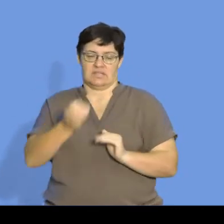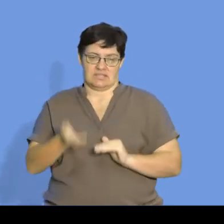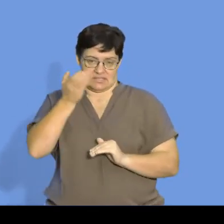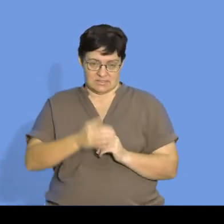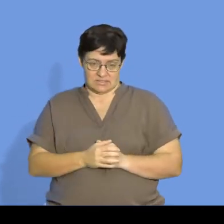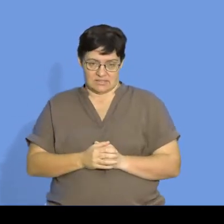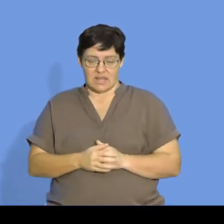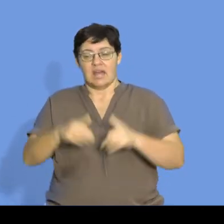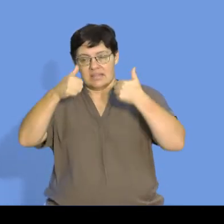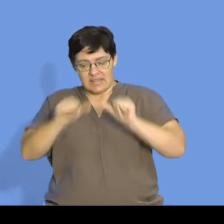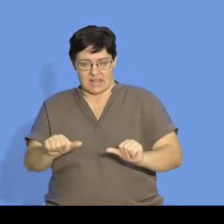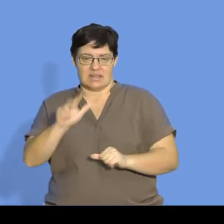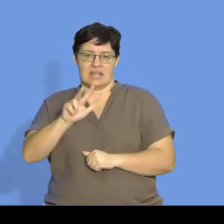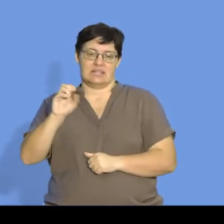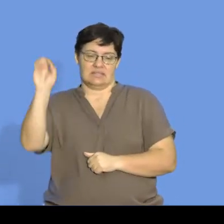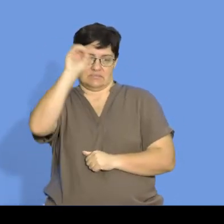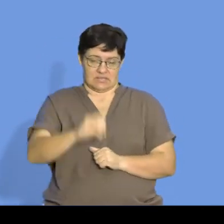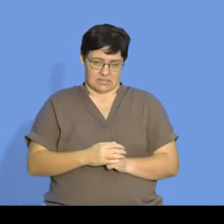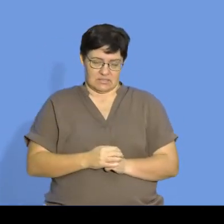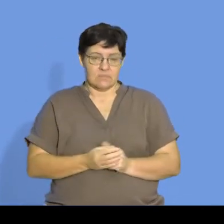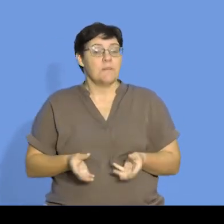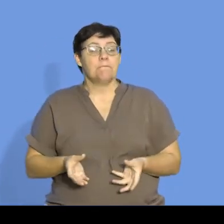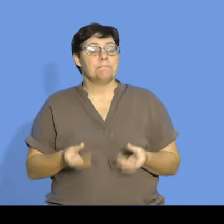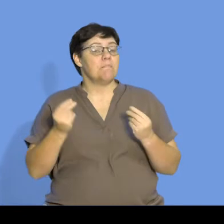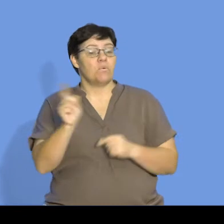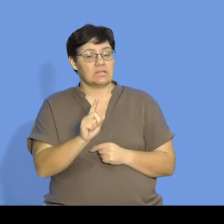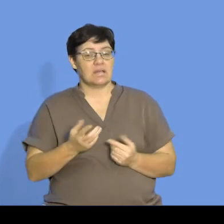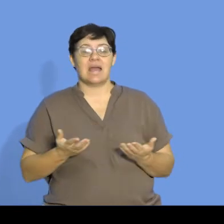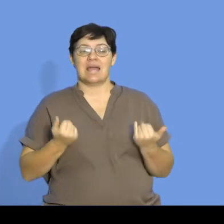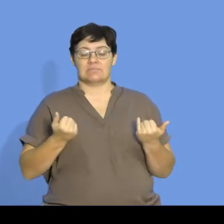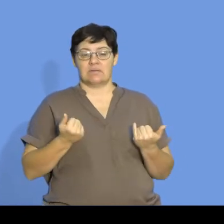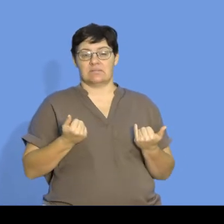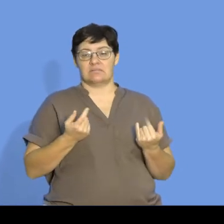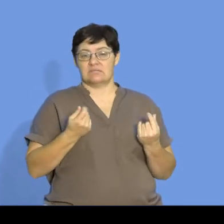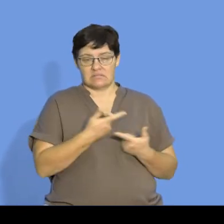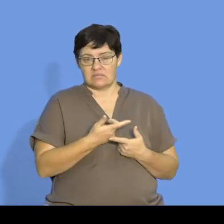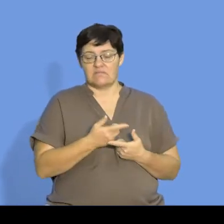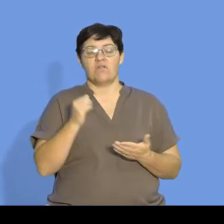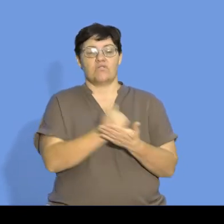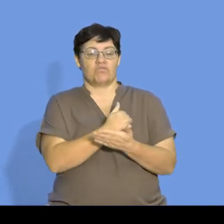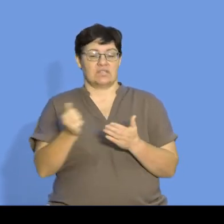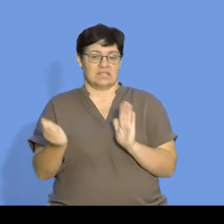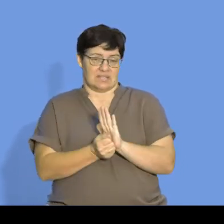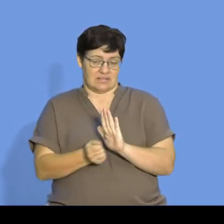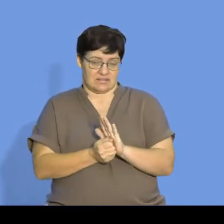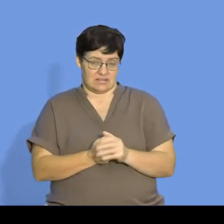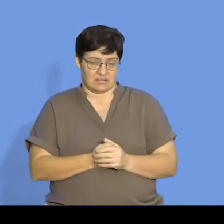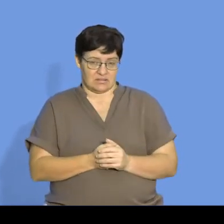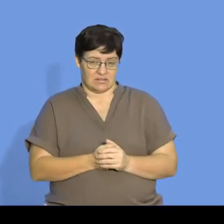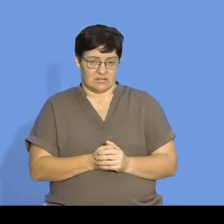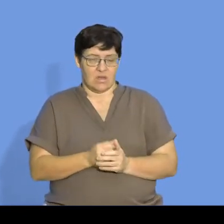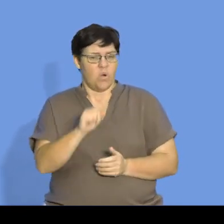increase, and then the 80% to give you your total expected figure in terms of your credit sales. Now